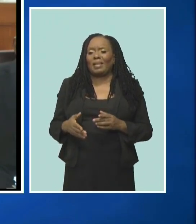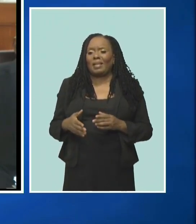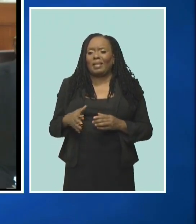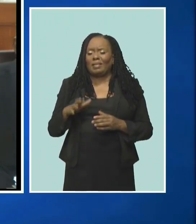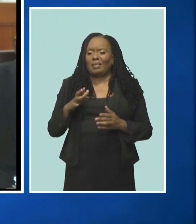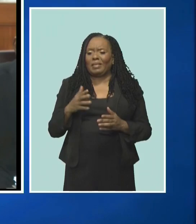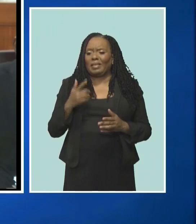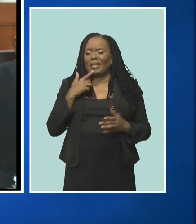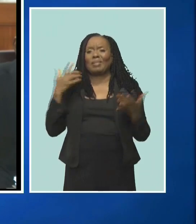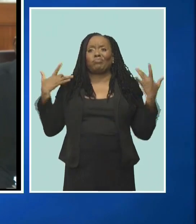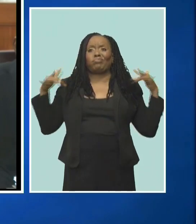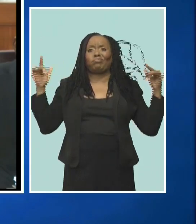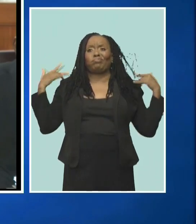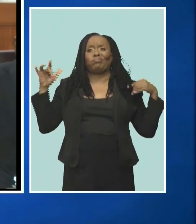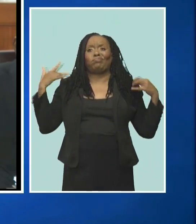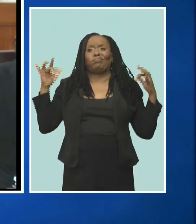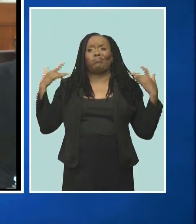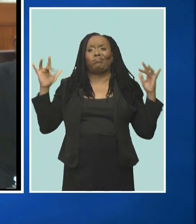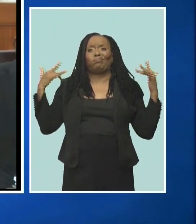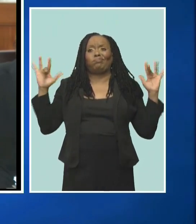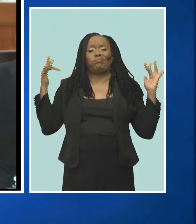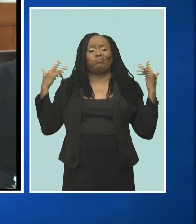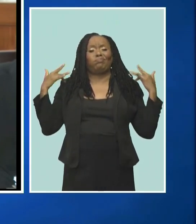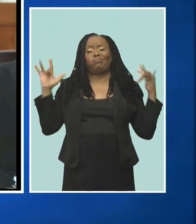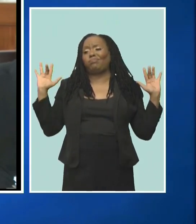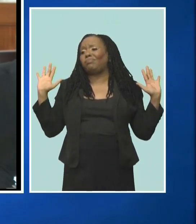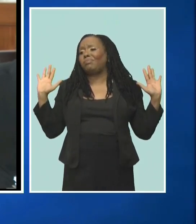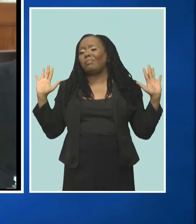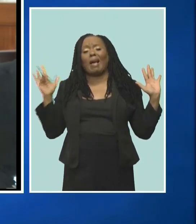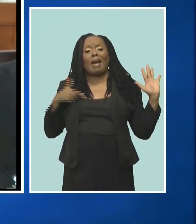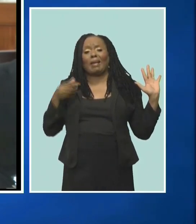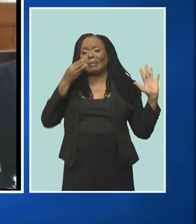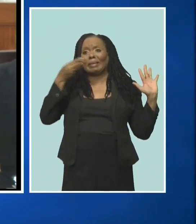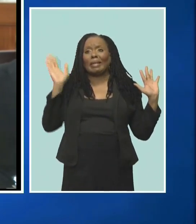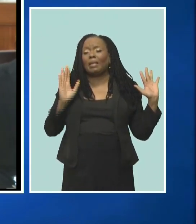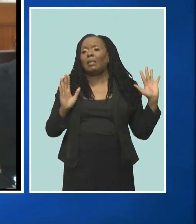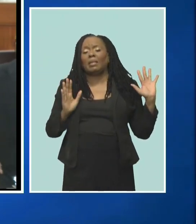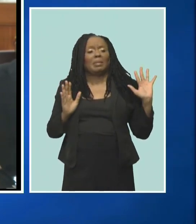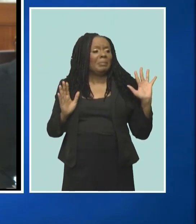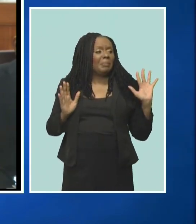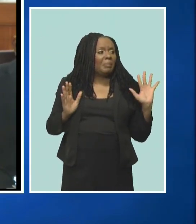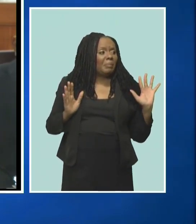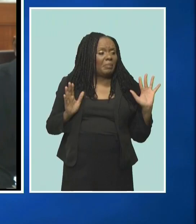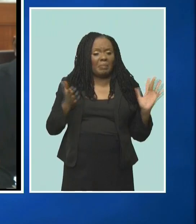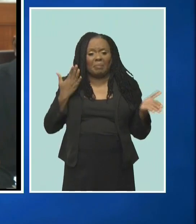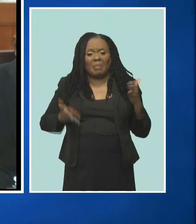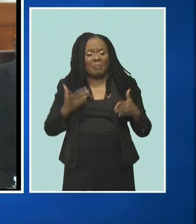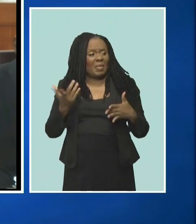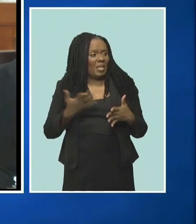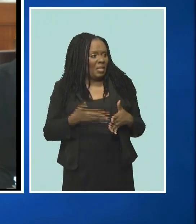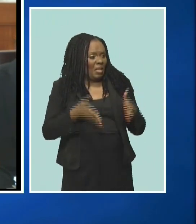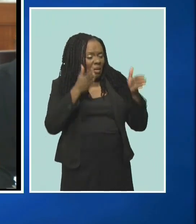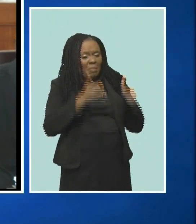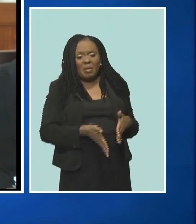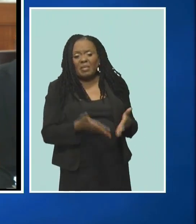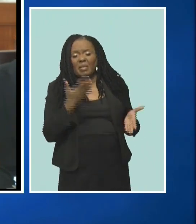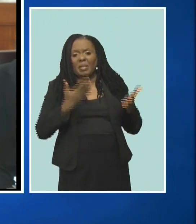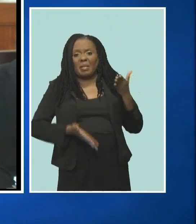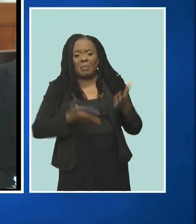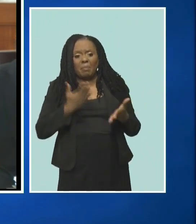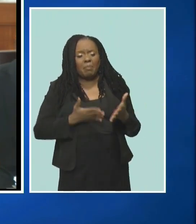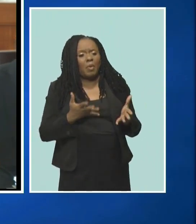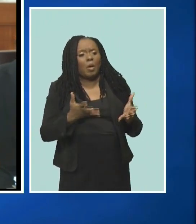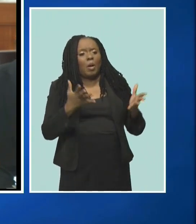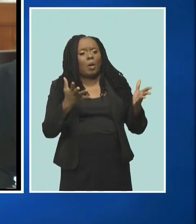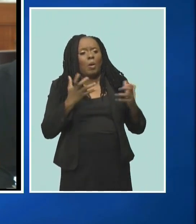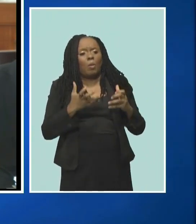cannot abdicate its responsibility to the citizen for fear that somebody might bring this on appeal, for fear that